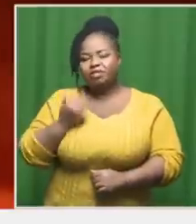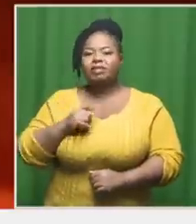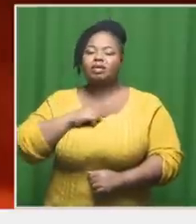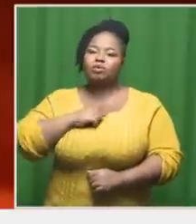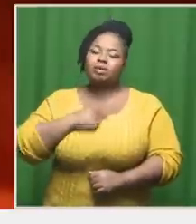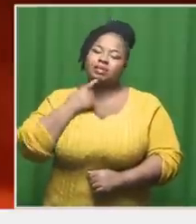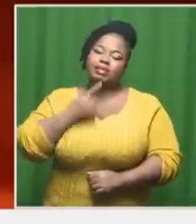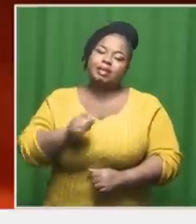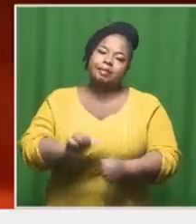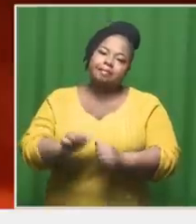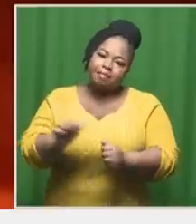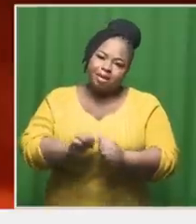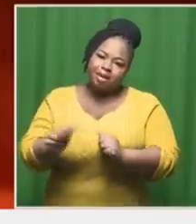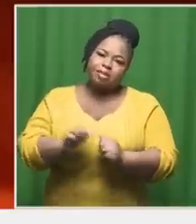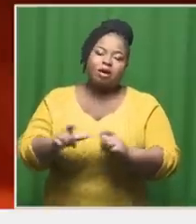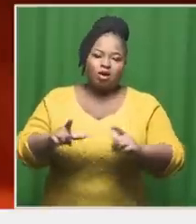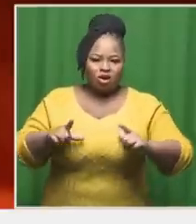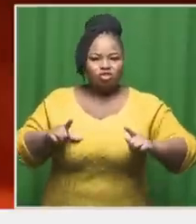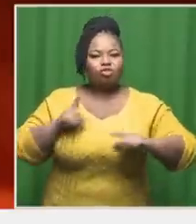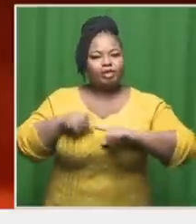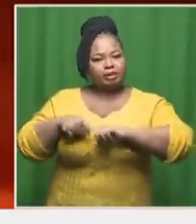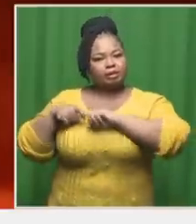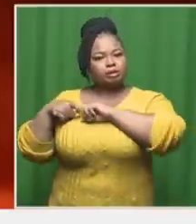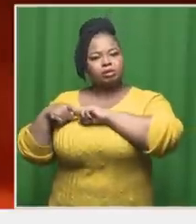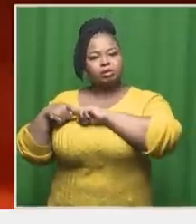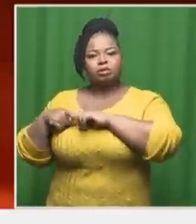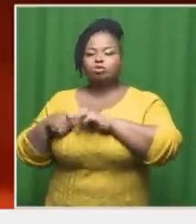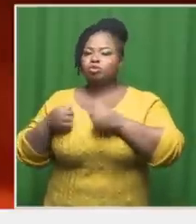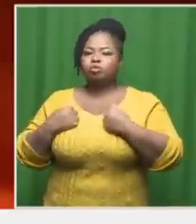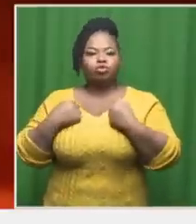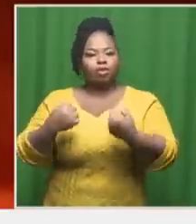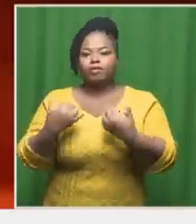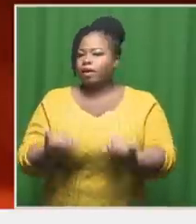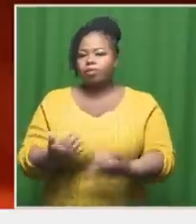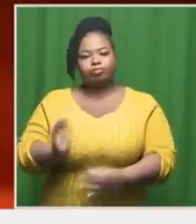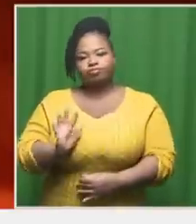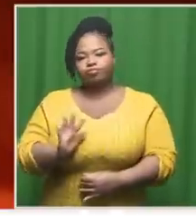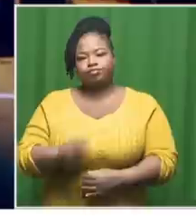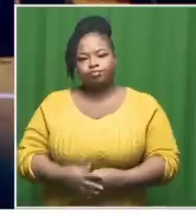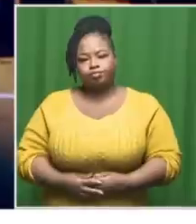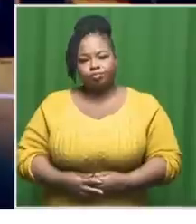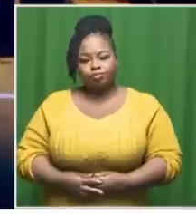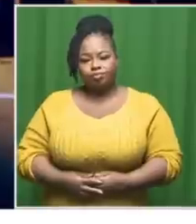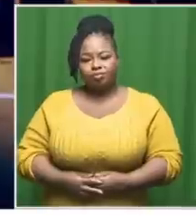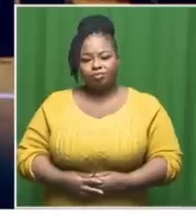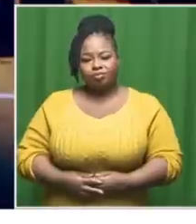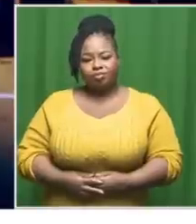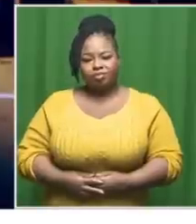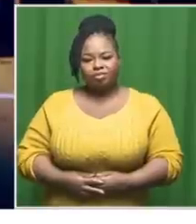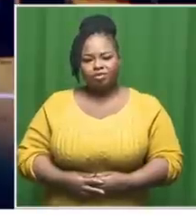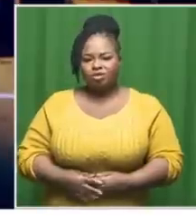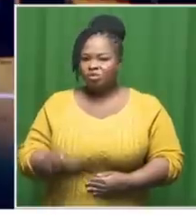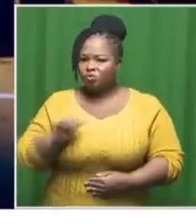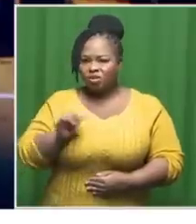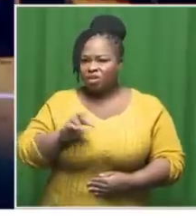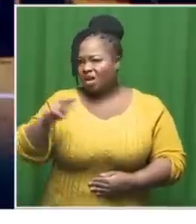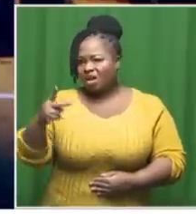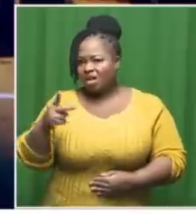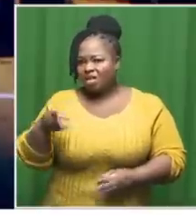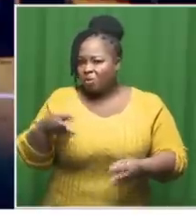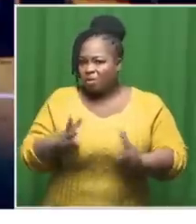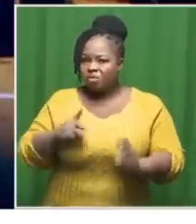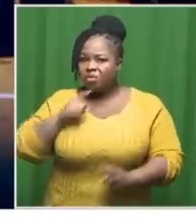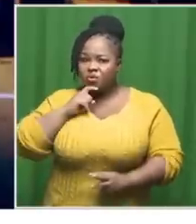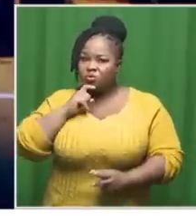said, it's best that they please delay their travel to the area if at all possible. So you can't tell motorists which other alternative routes